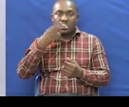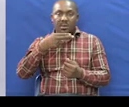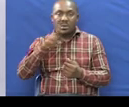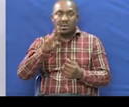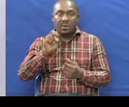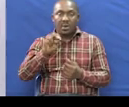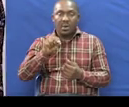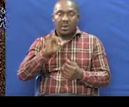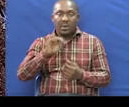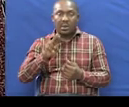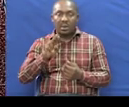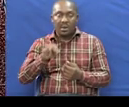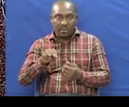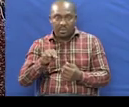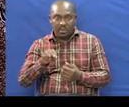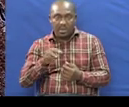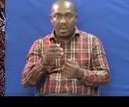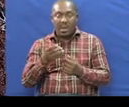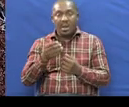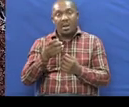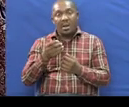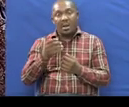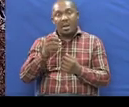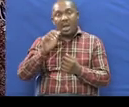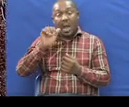According to the table, is written as argon